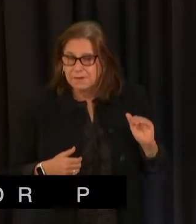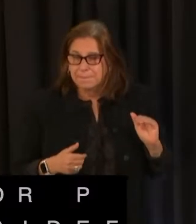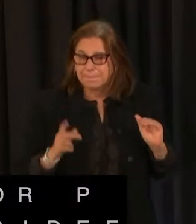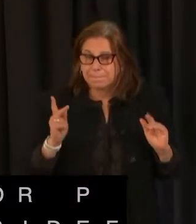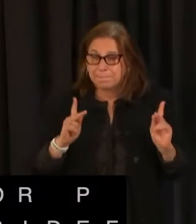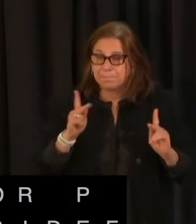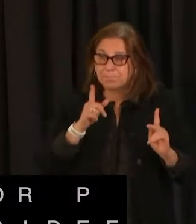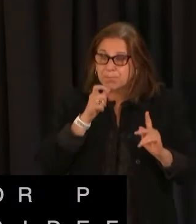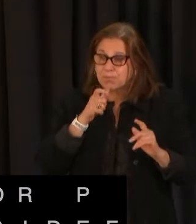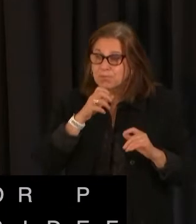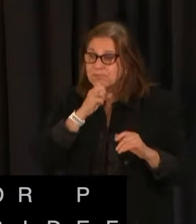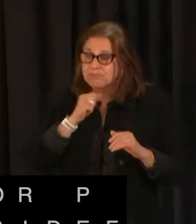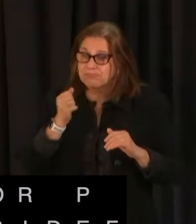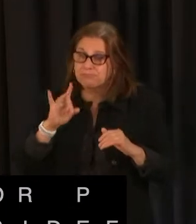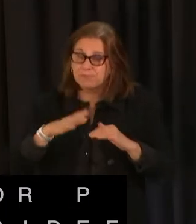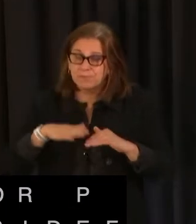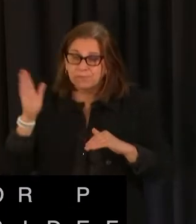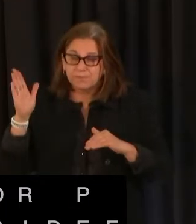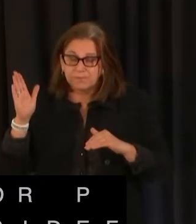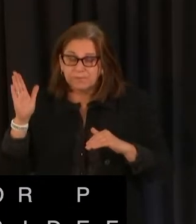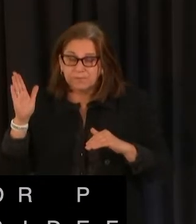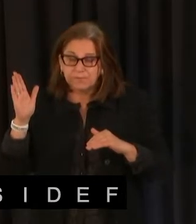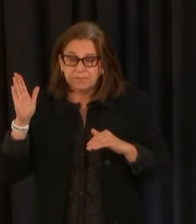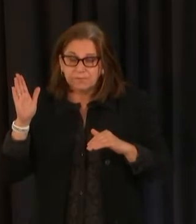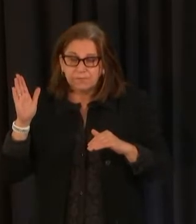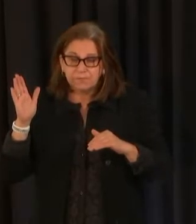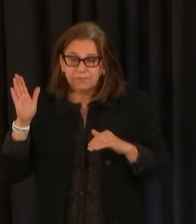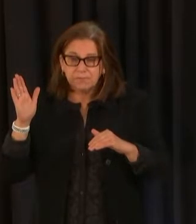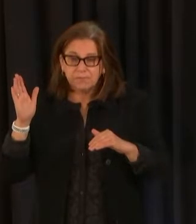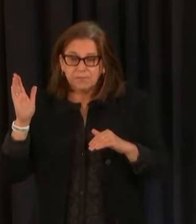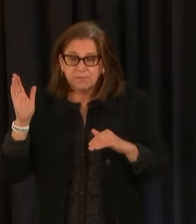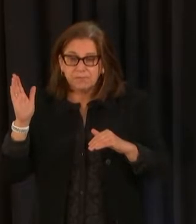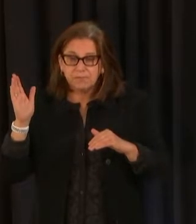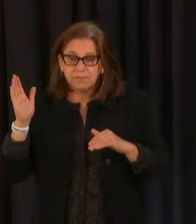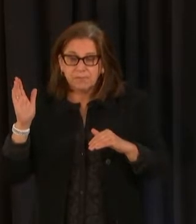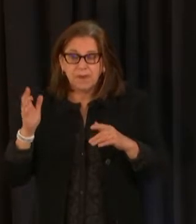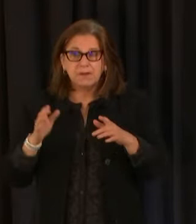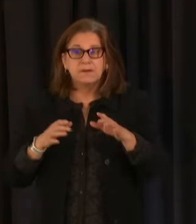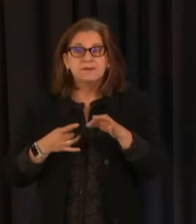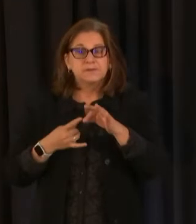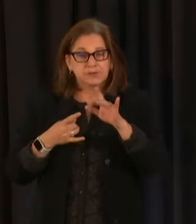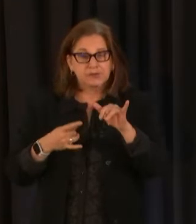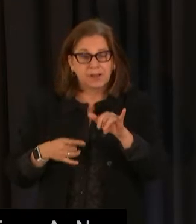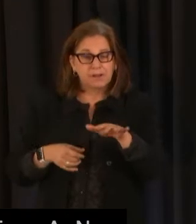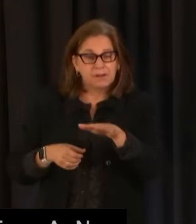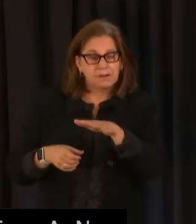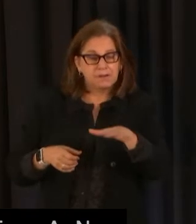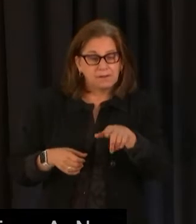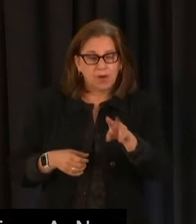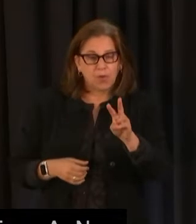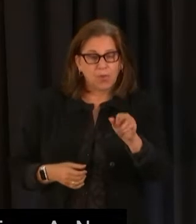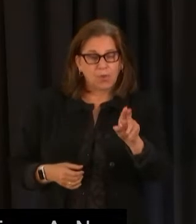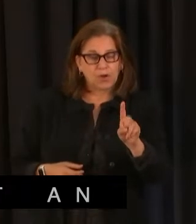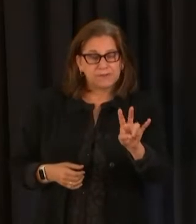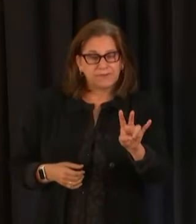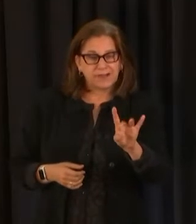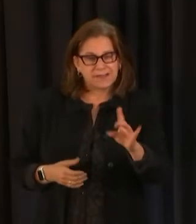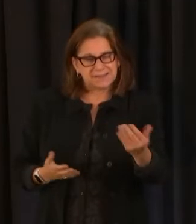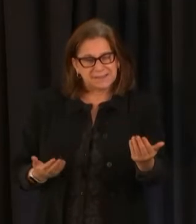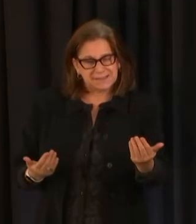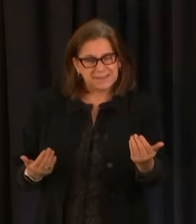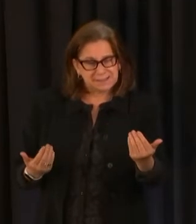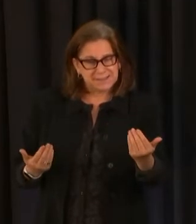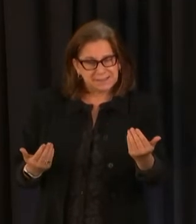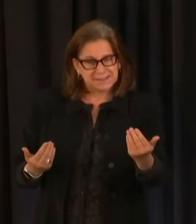8. Also the Entertainment and Sports Arena, also in Ward 8, and Fort Stanton